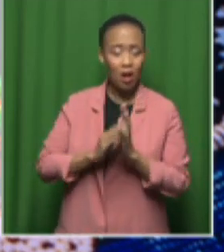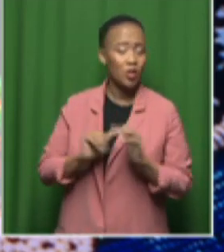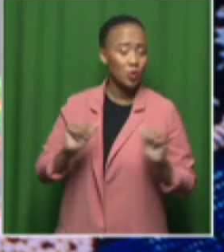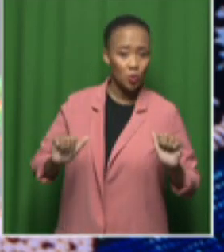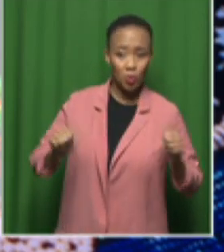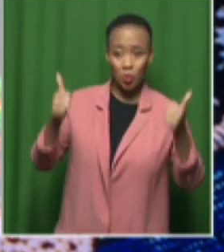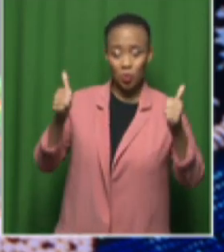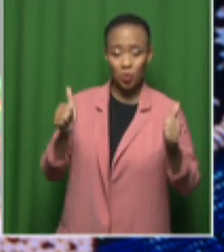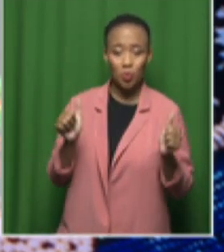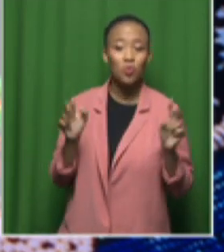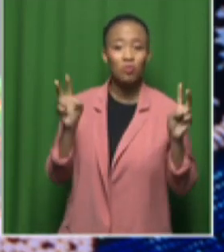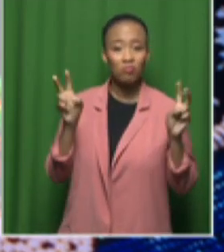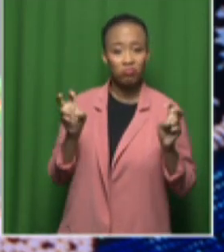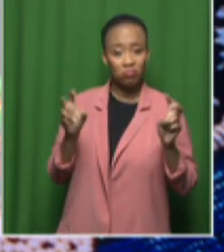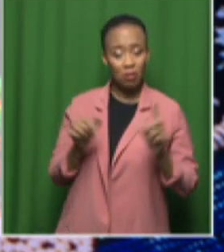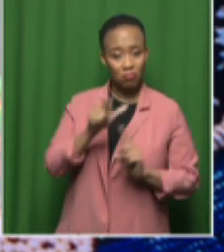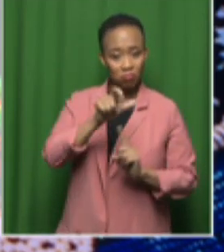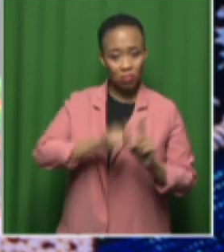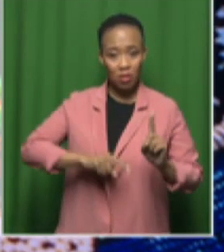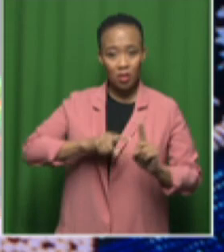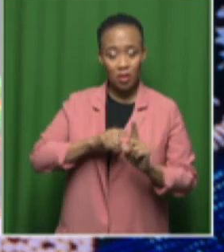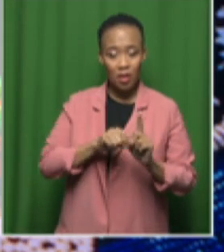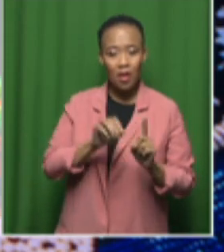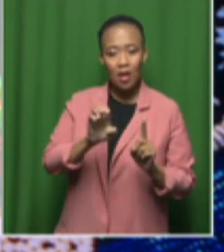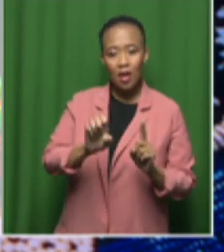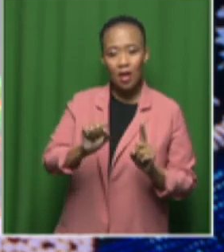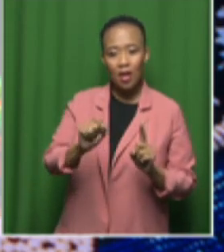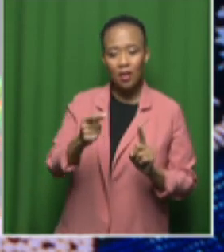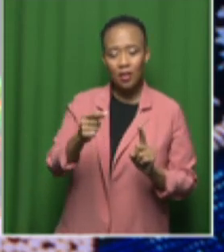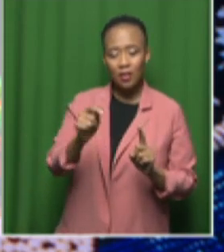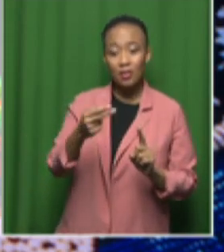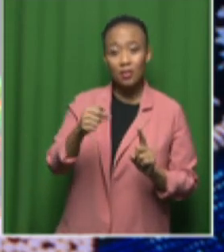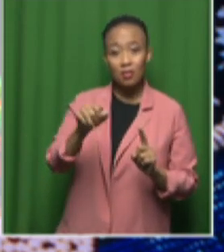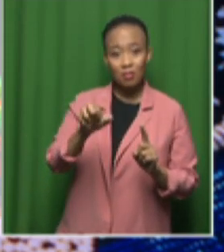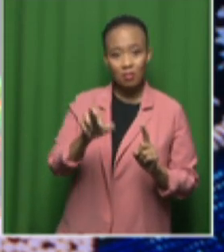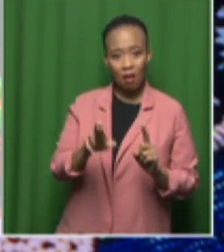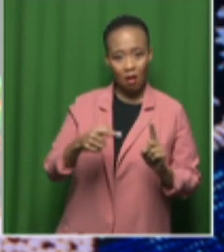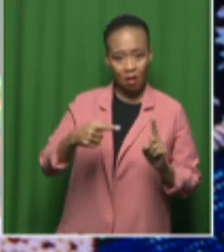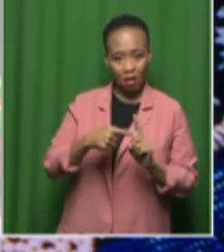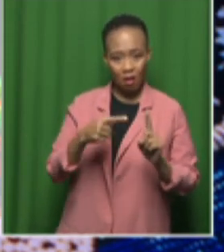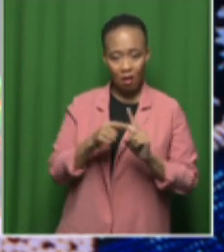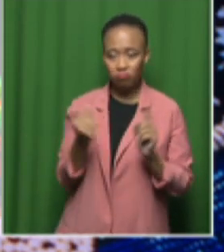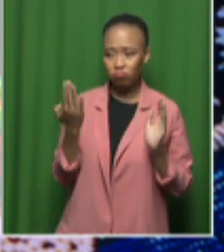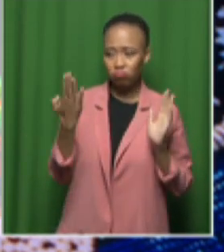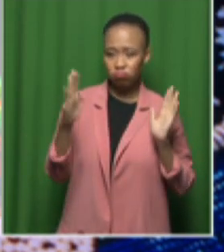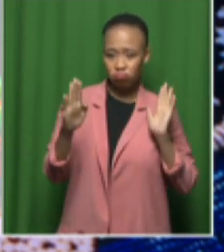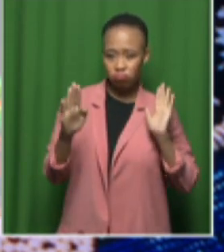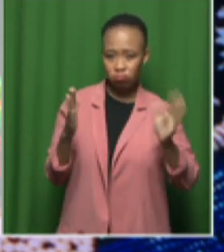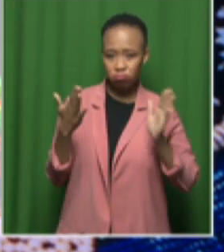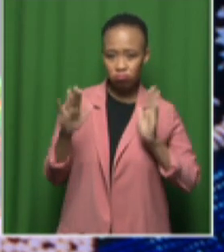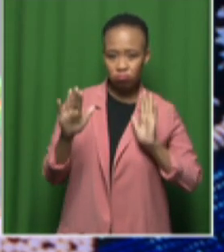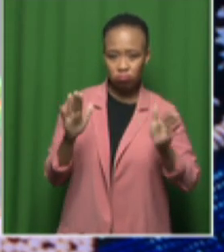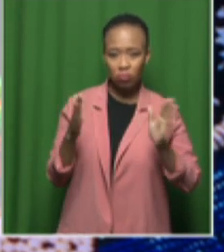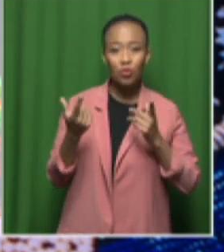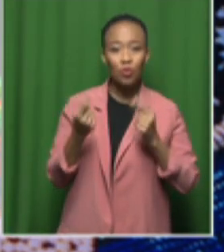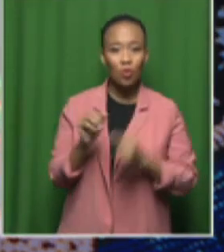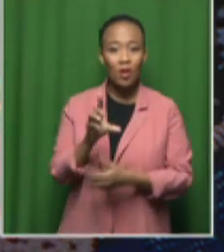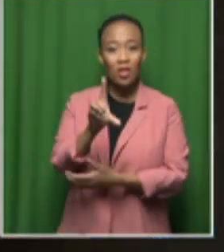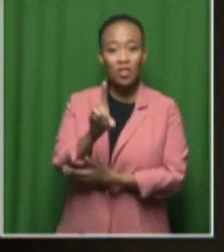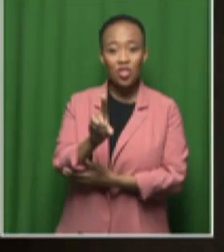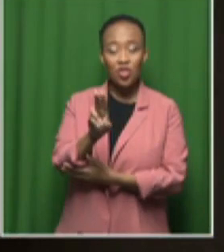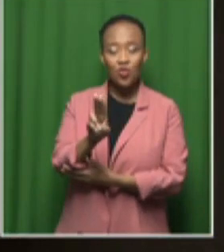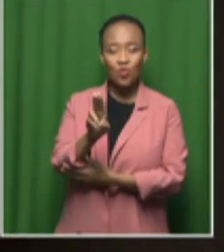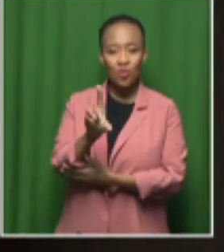Mahlangu. Retrospective is a groundbreaking exhibition highlighting the DUT honorary doctorate in